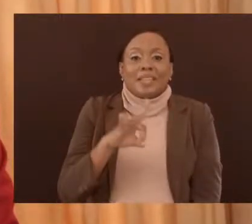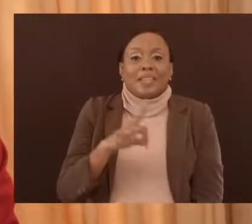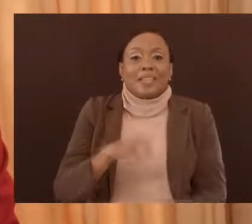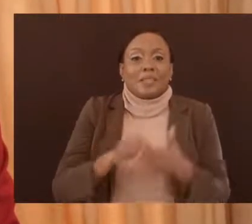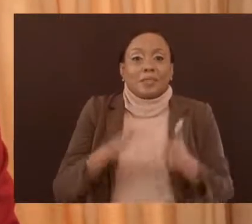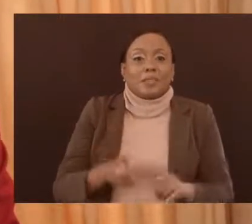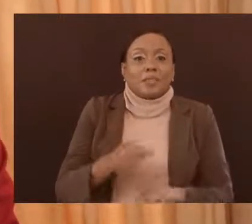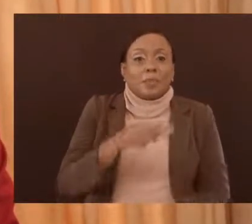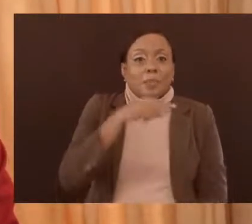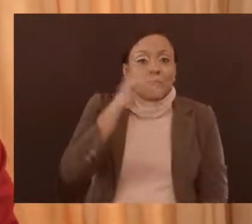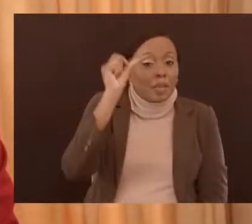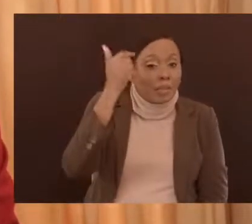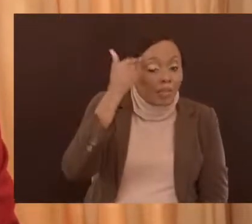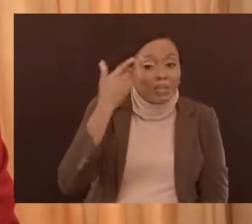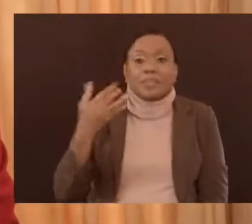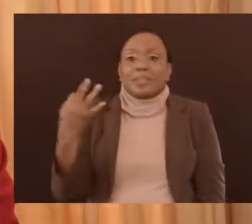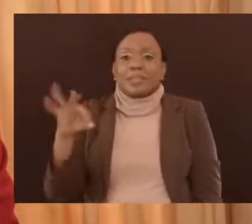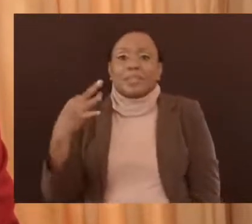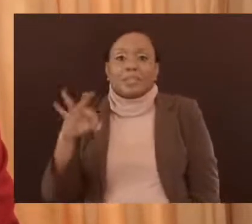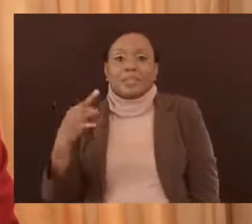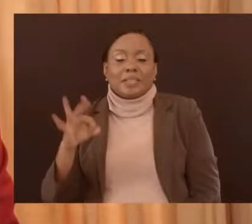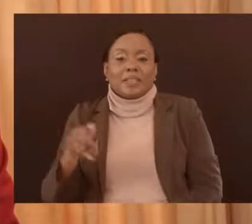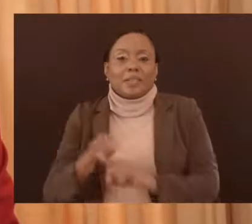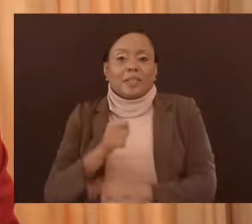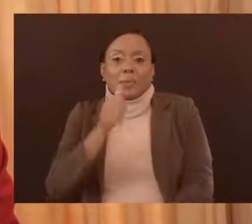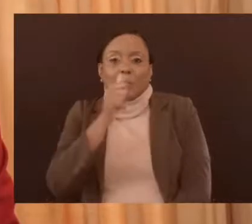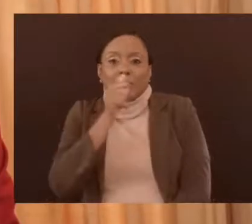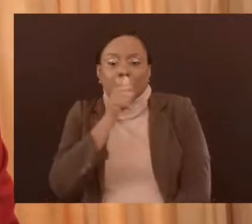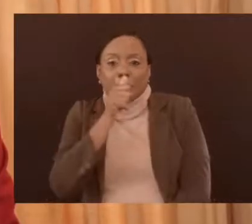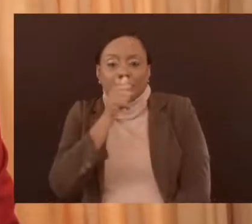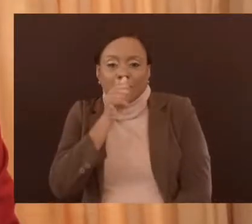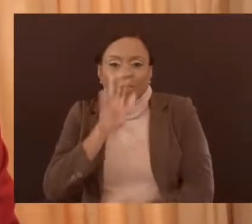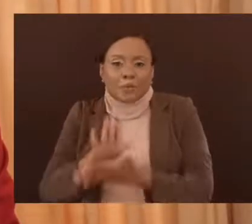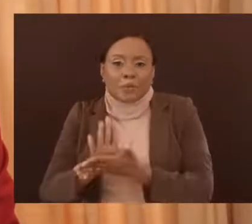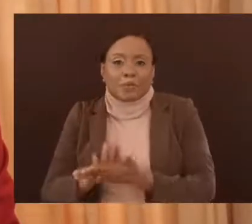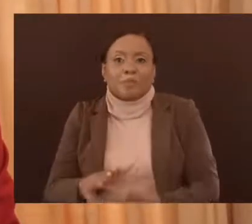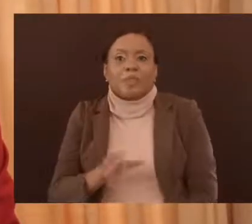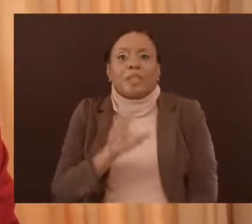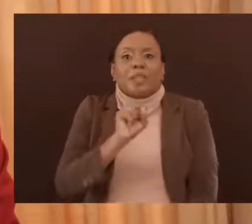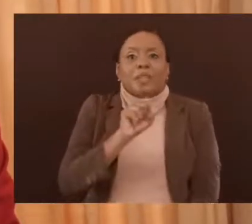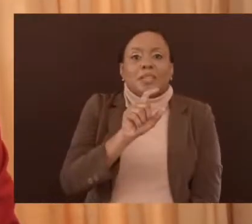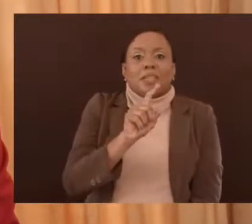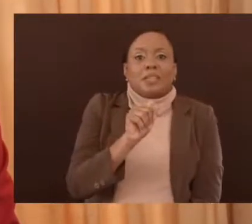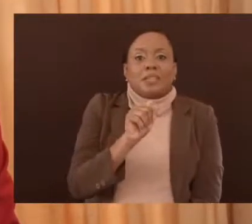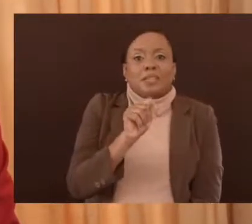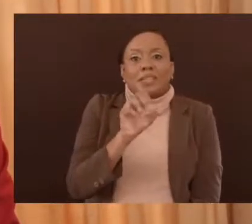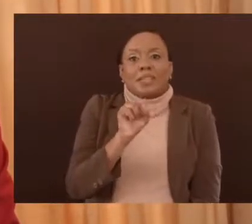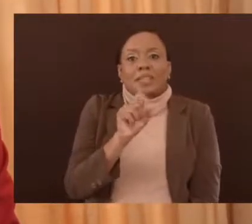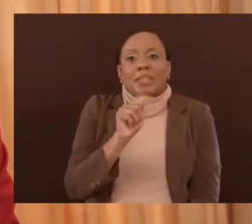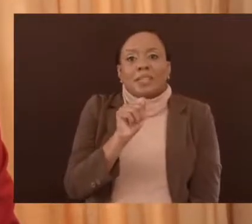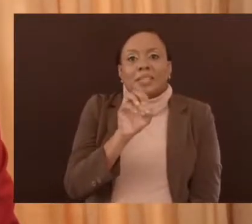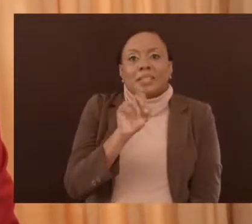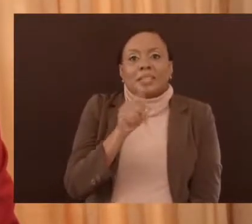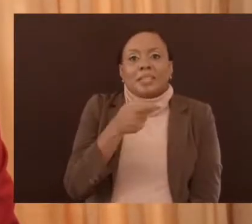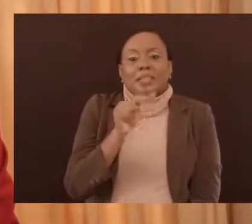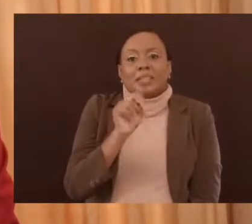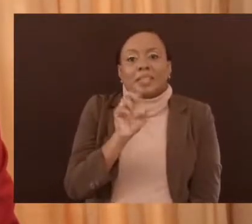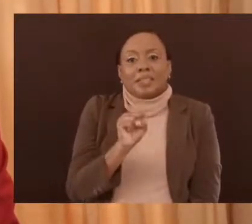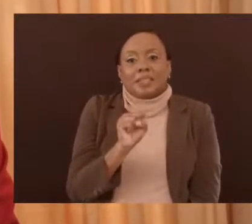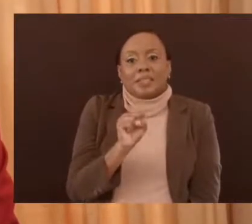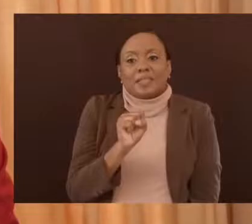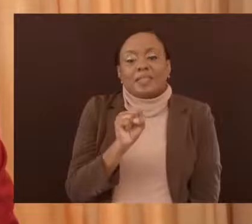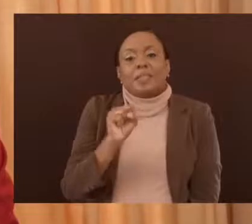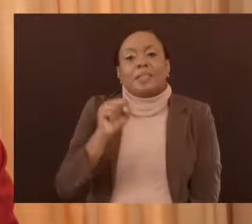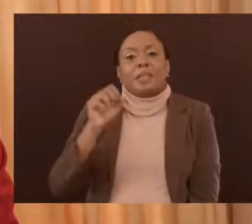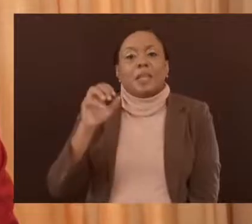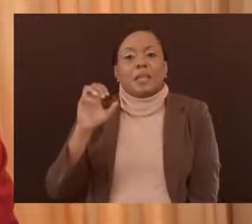public schools and 19 students from 9 private schools. St. Stephen's Primary, Charles F. Brooms, and St. Cyprian's boys each